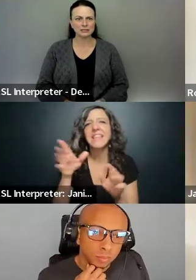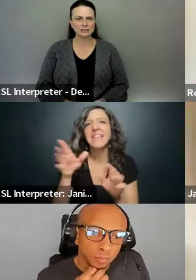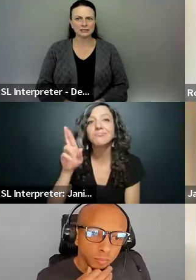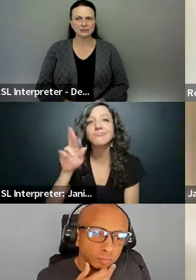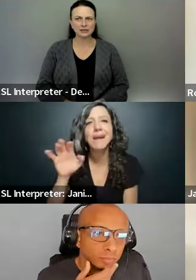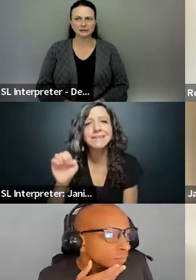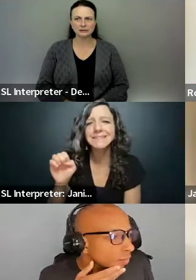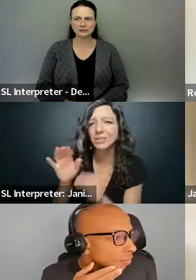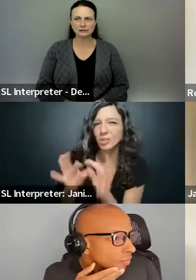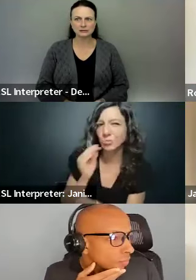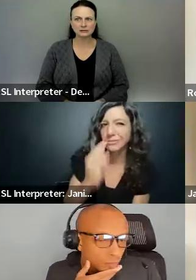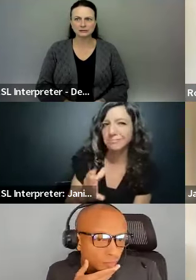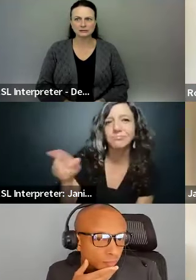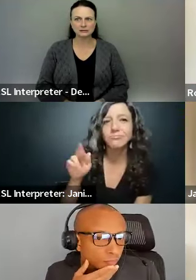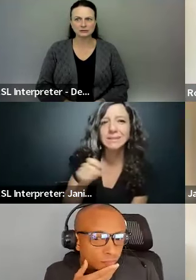Wait, we're missing something.